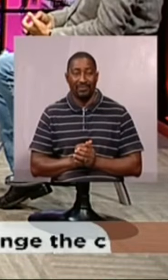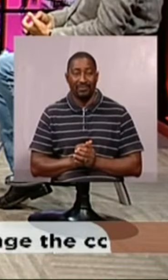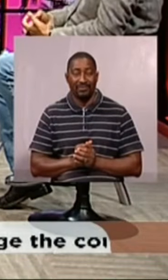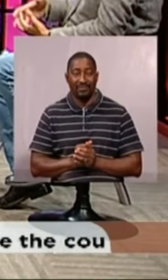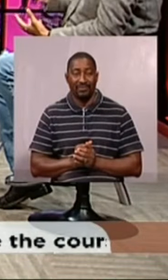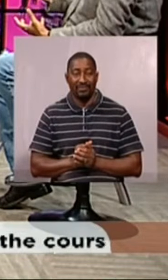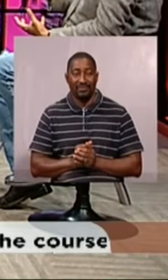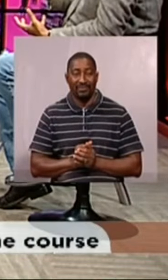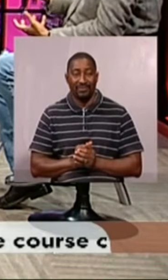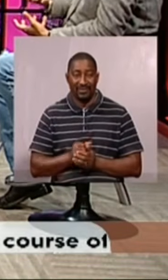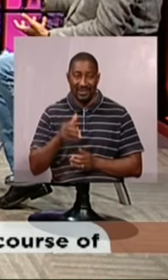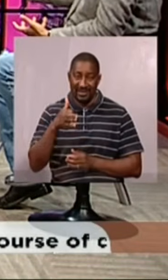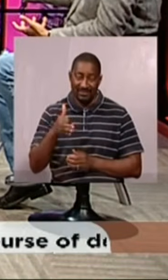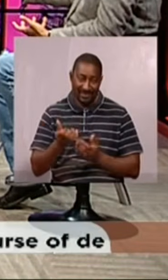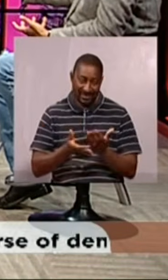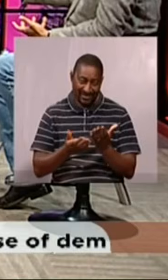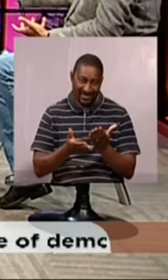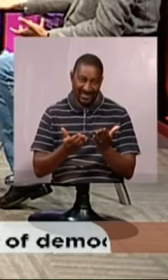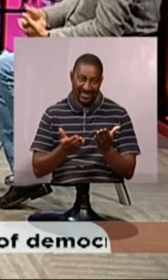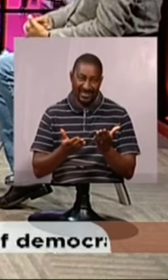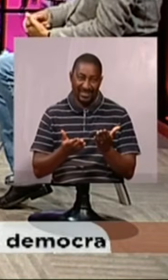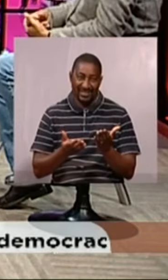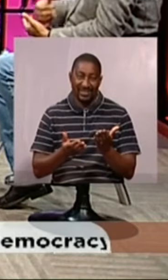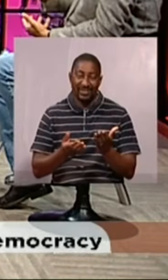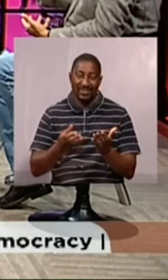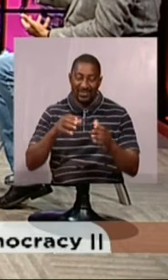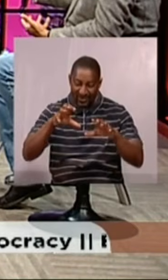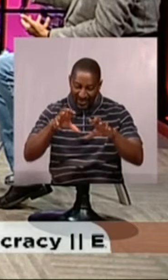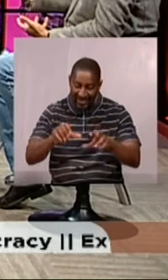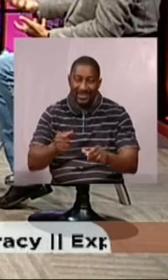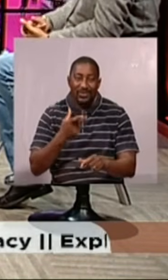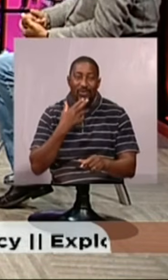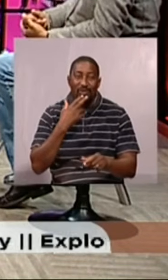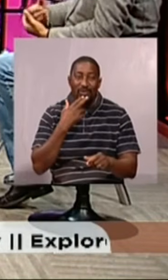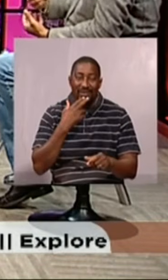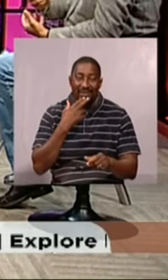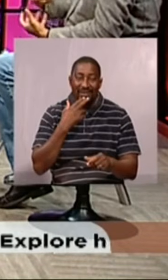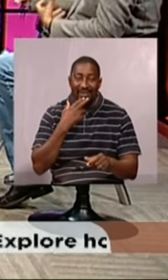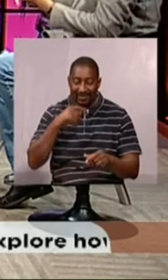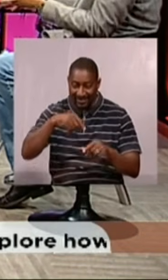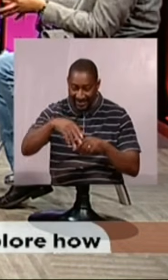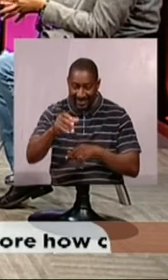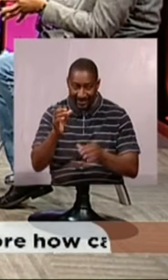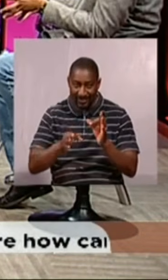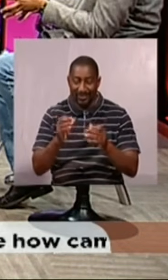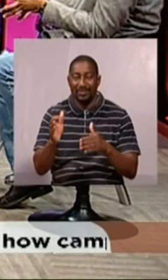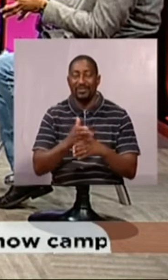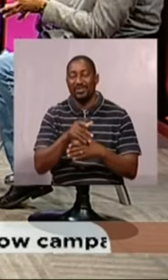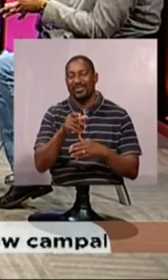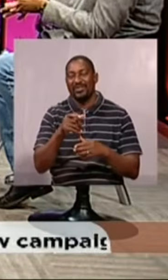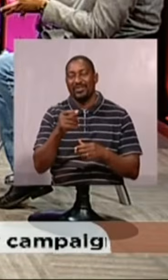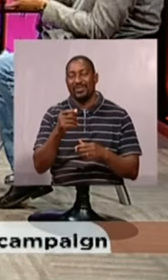so Namibia, it becomes easier to identify who it is or take legal action against someone because of the smaller community we